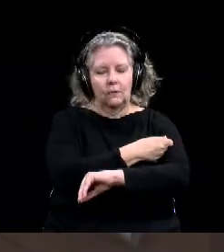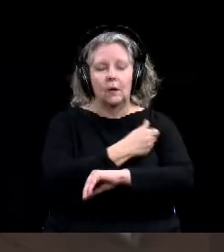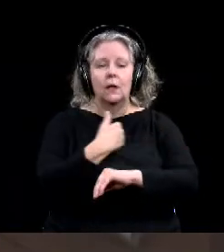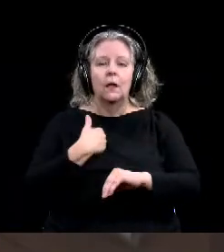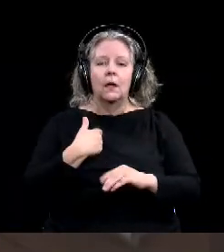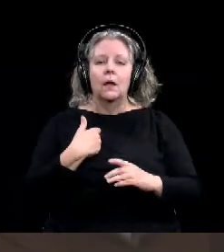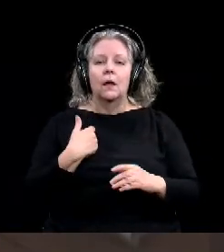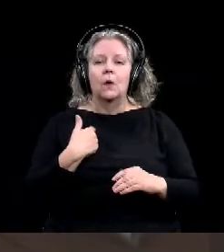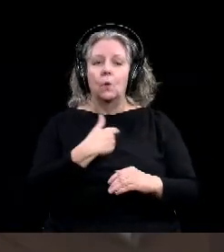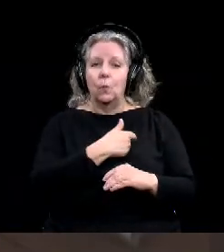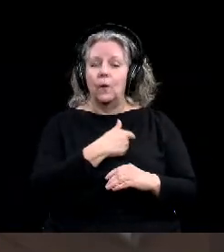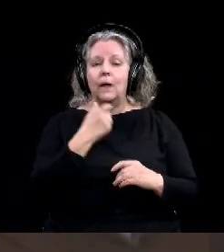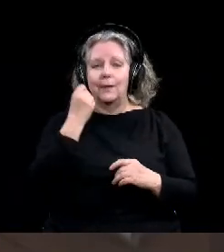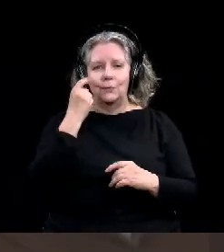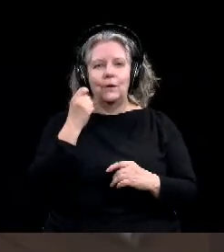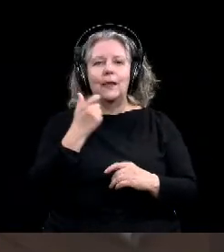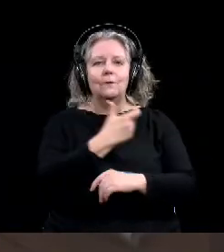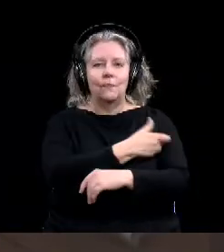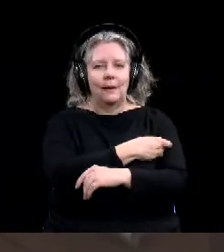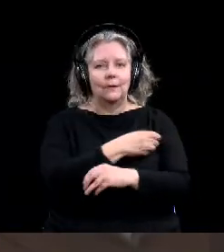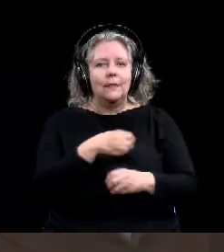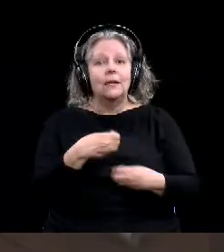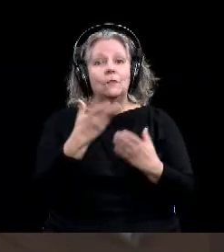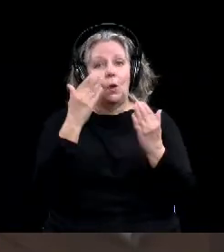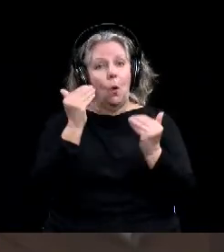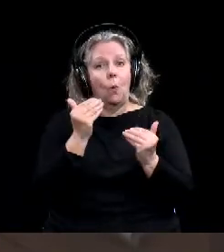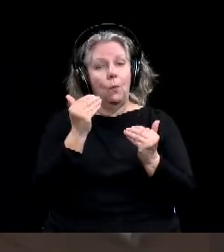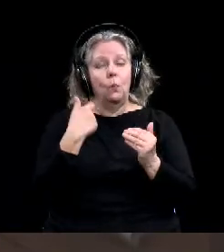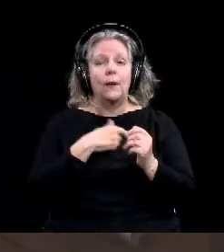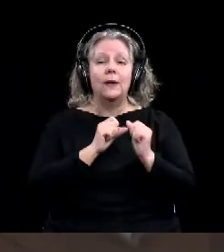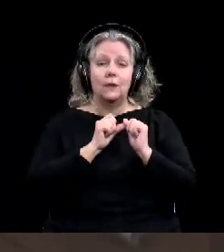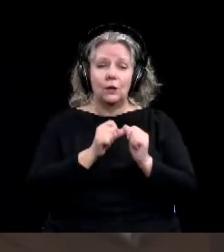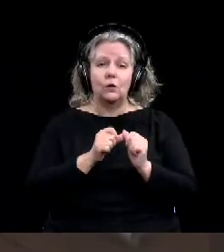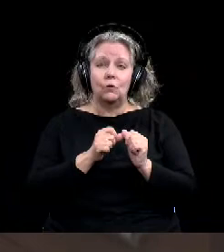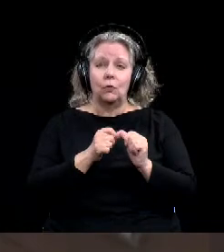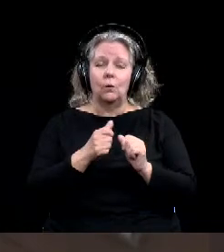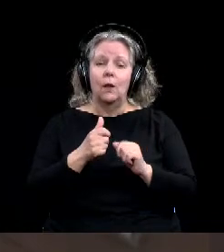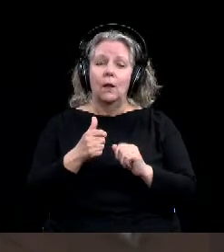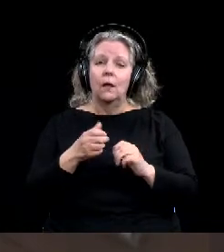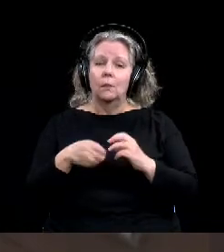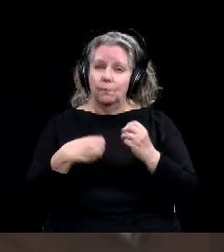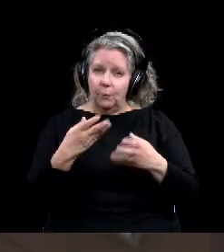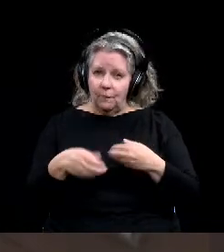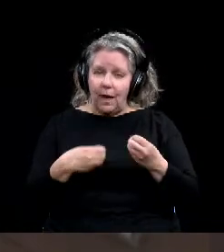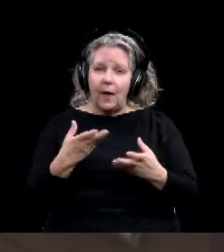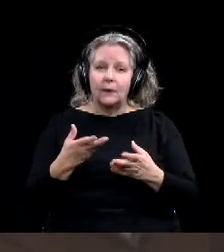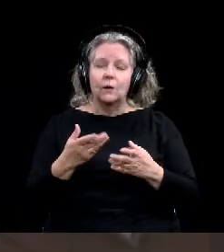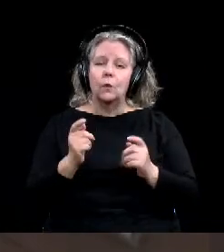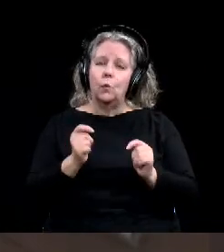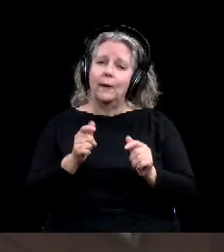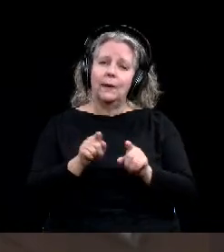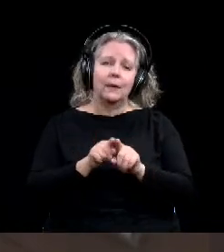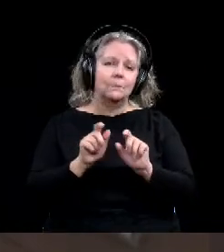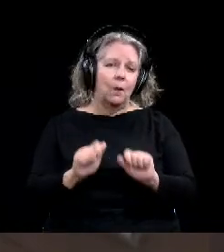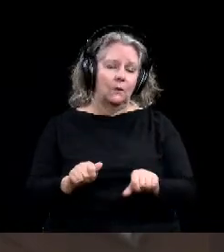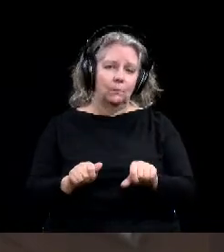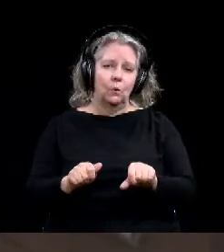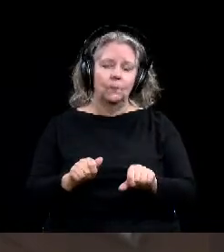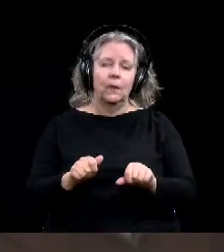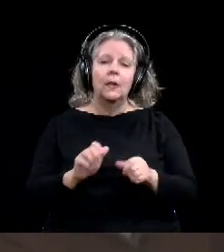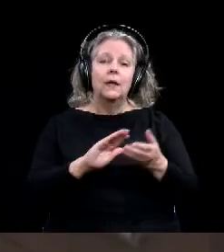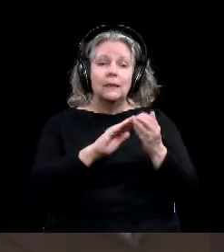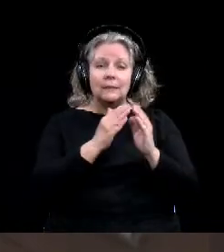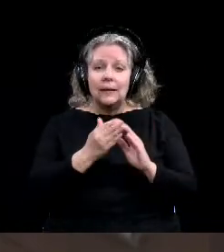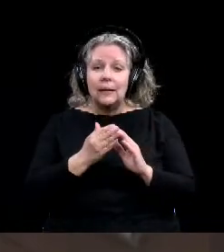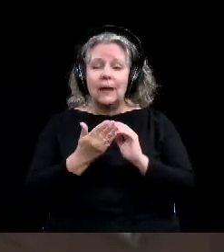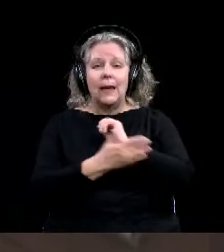Your city and county leaders, along with many other community partners, are working diligently to provide a data-driven case to our state and